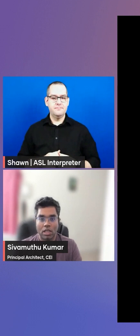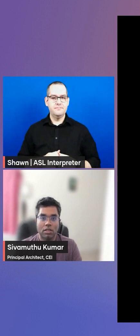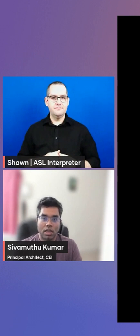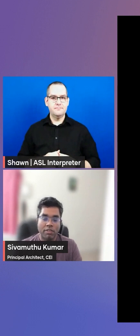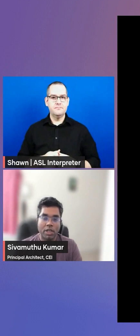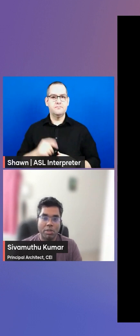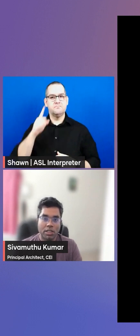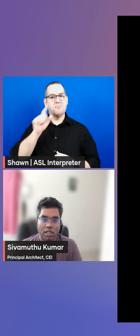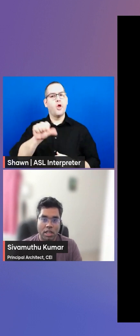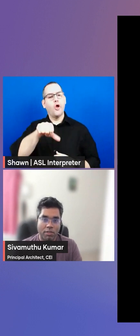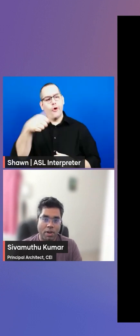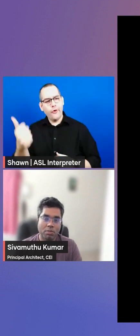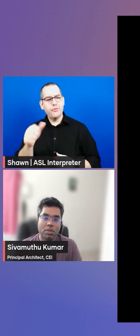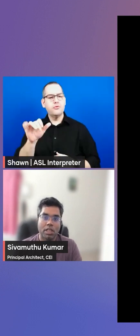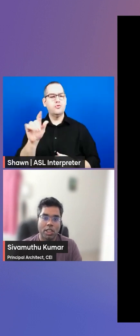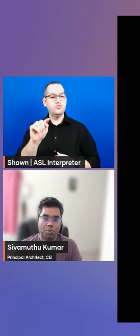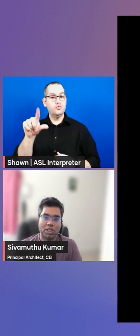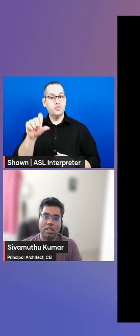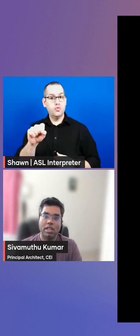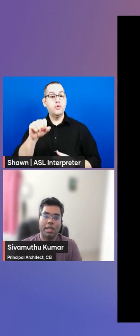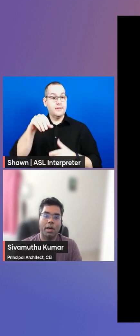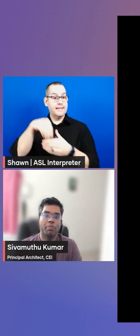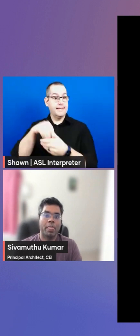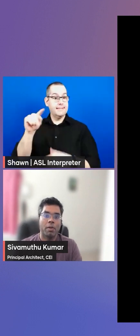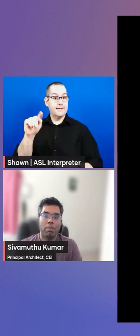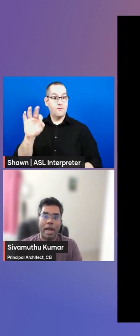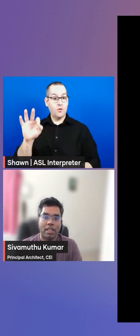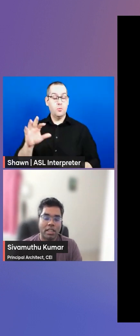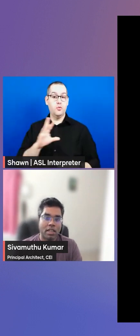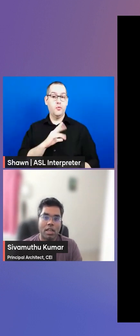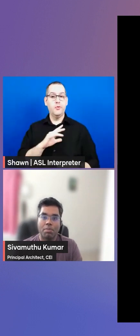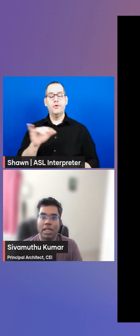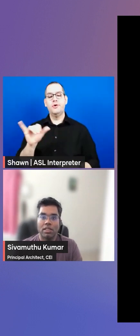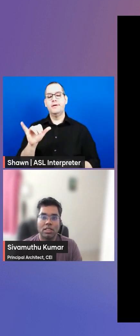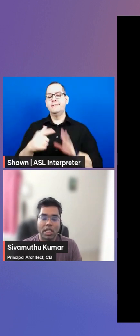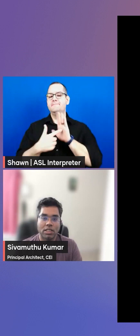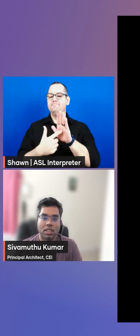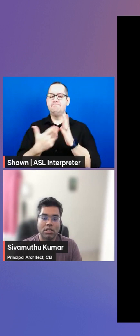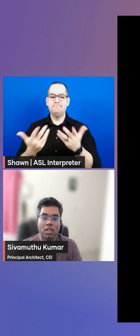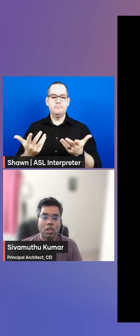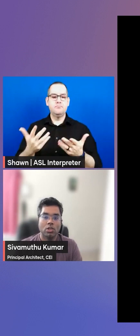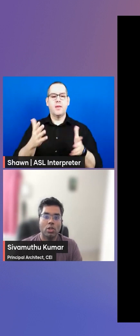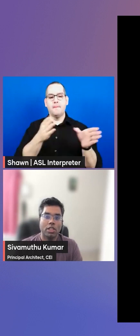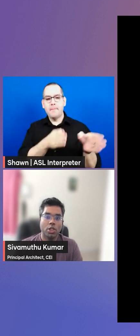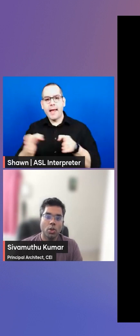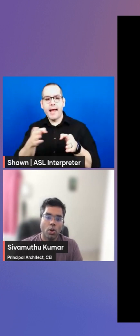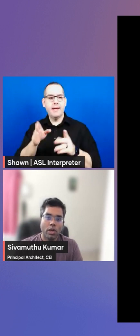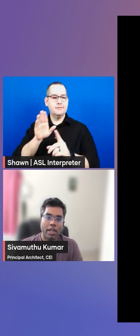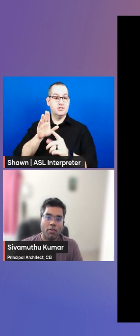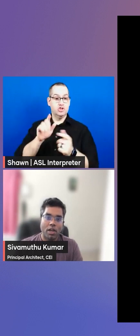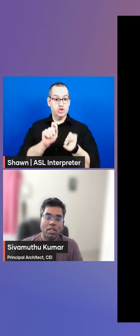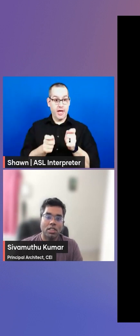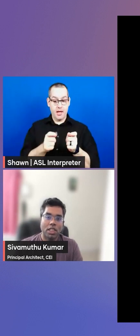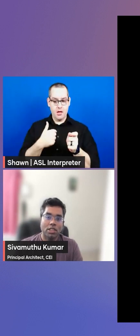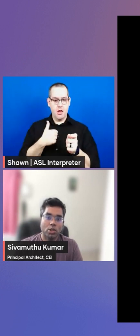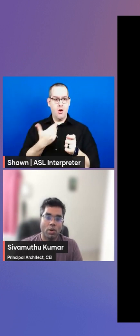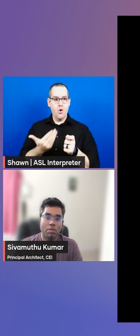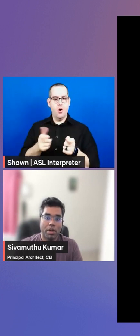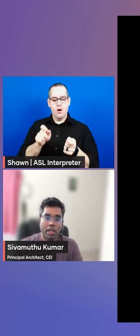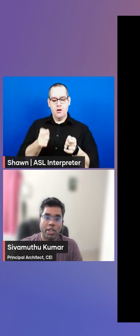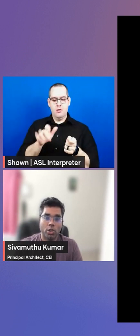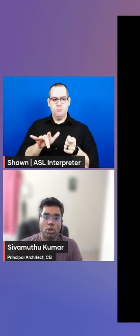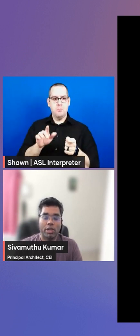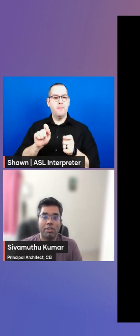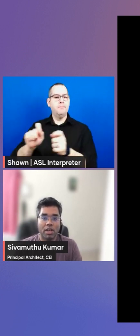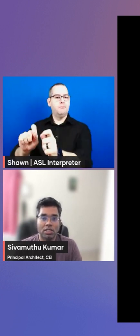tools that's available in the Terraform, especially like planning and applying the changes, so that you know like what are the changes